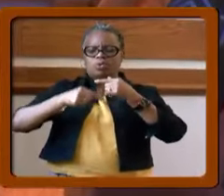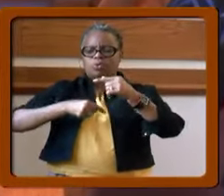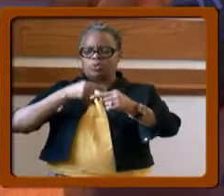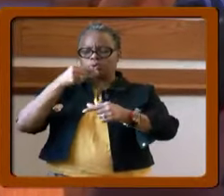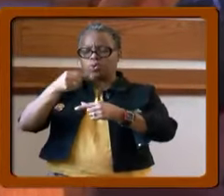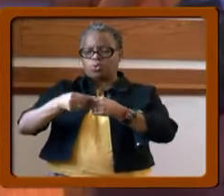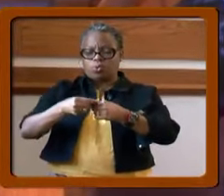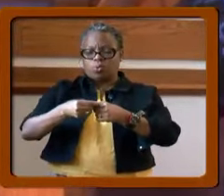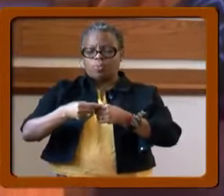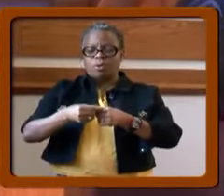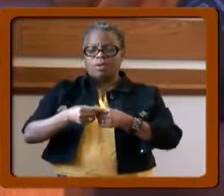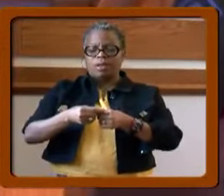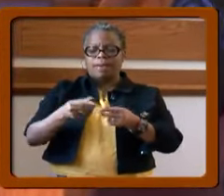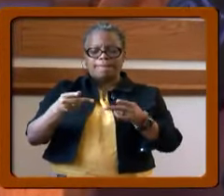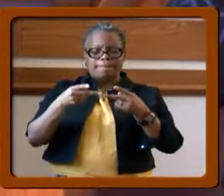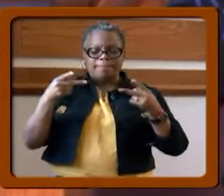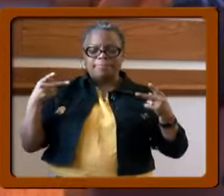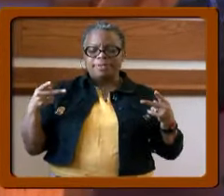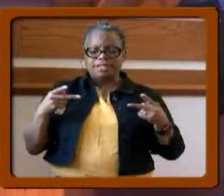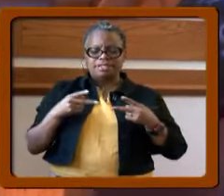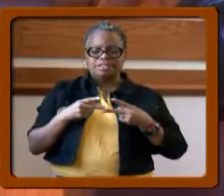that we cannot.